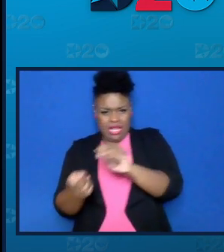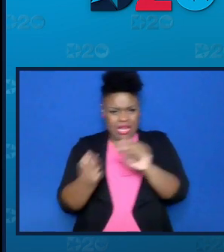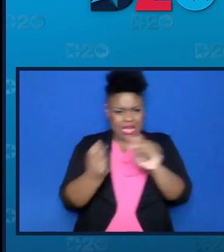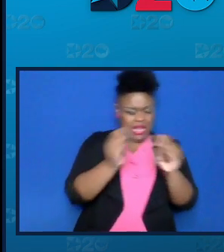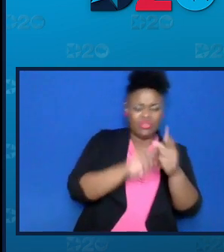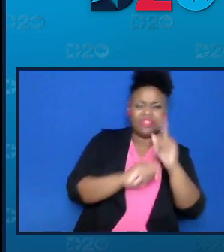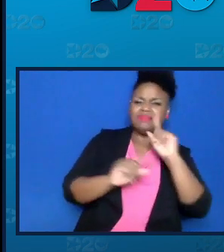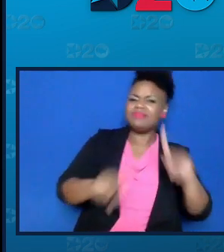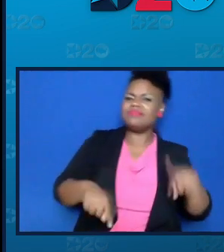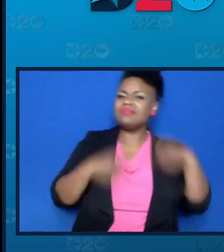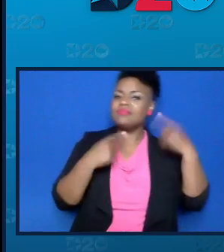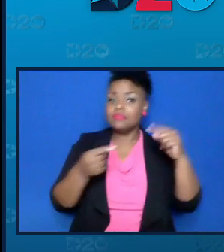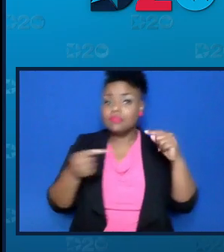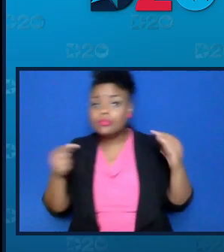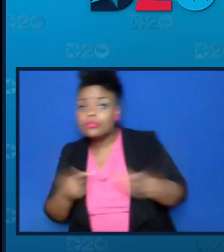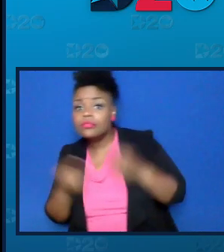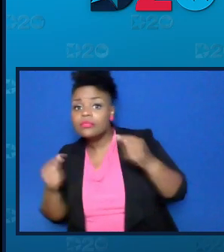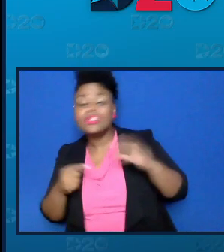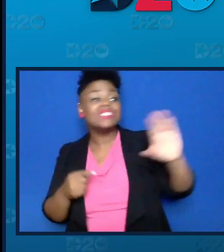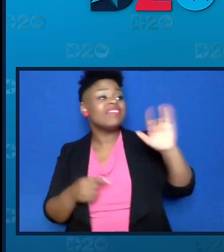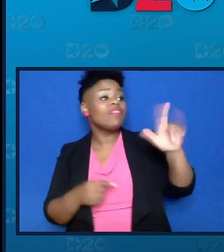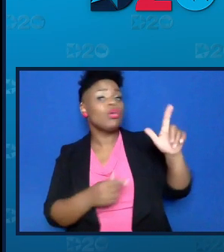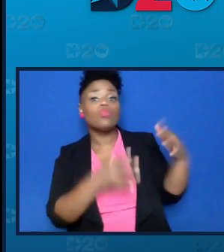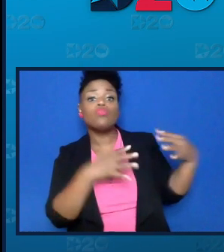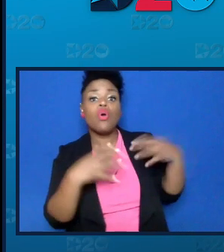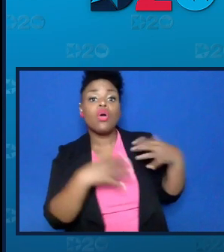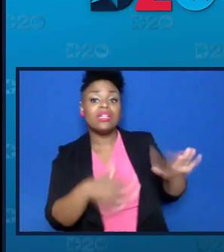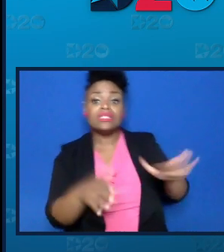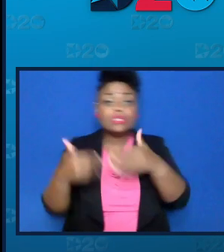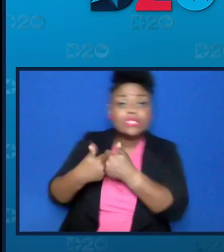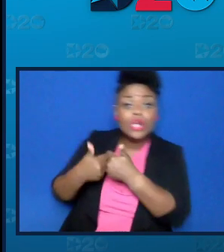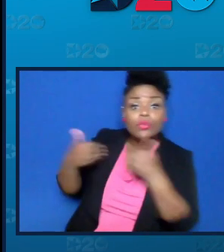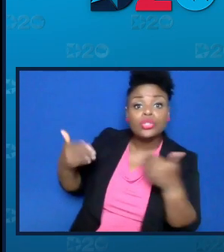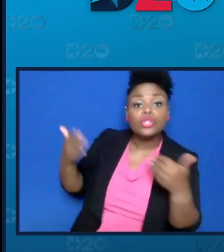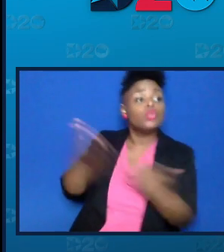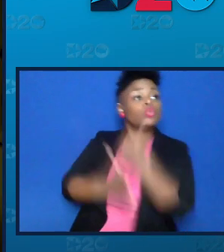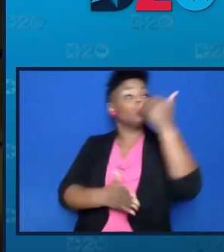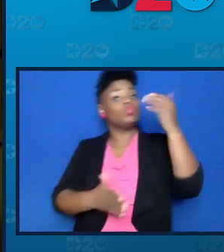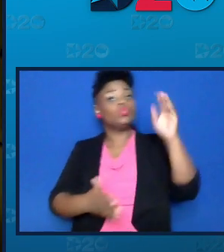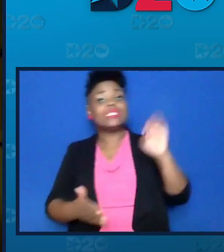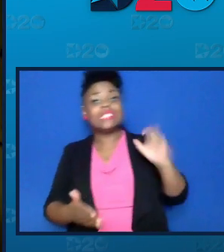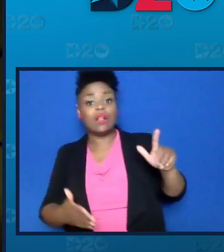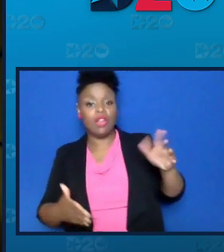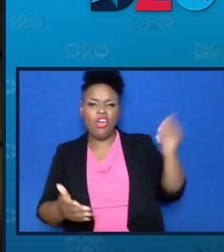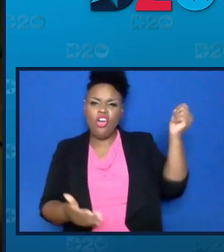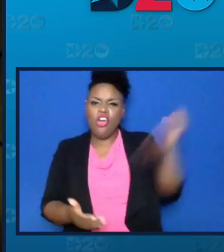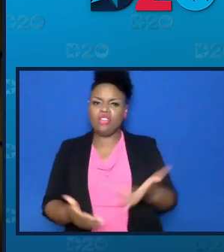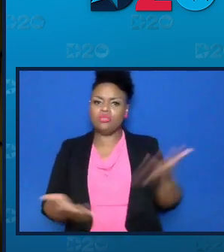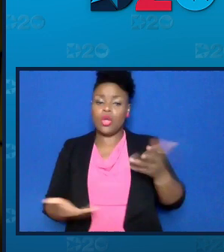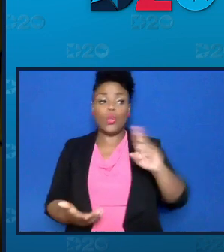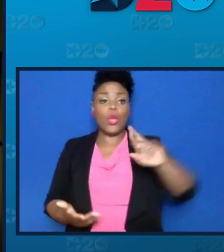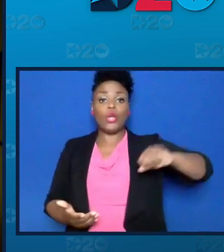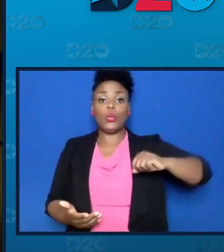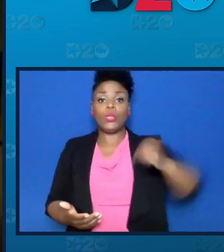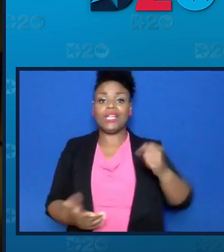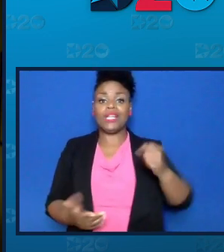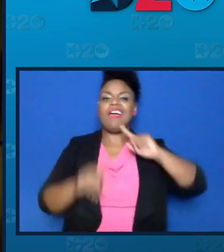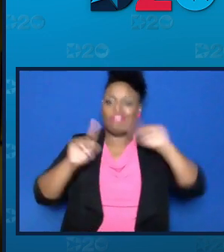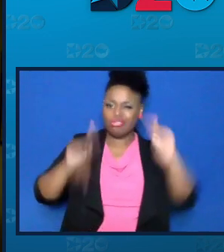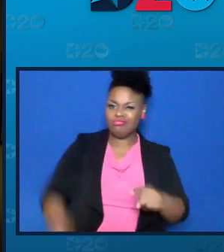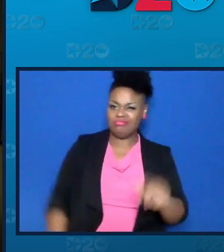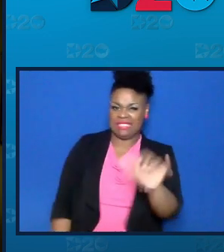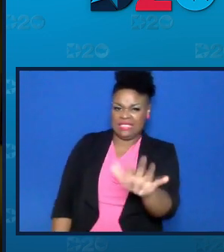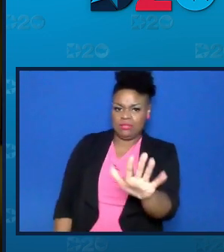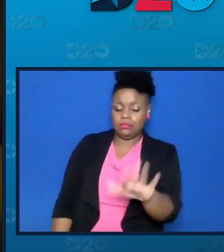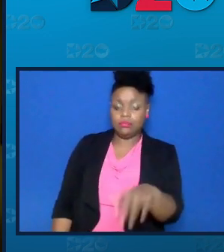segregation, the New Deal to right-wing reaction, civil rights to white backlash. Yet history, which will surely be our